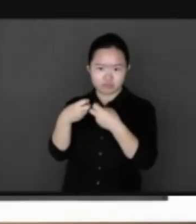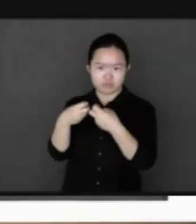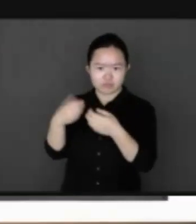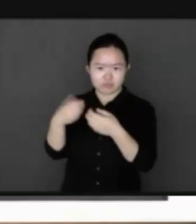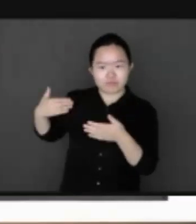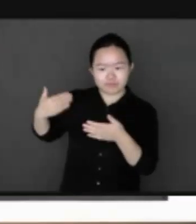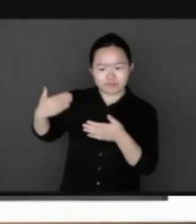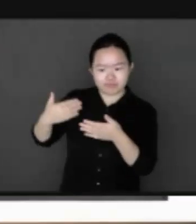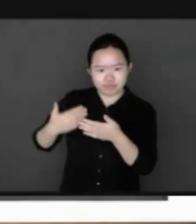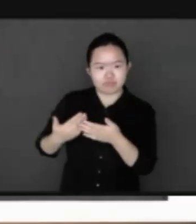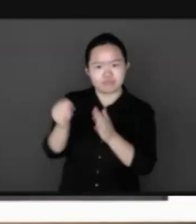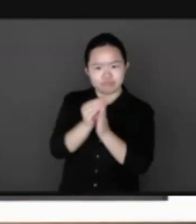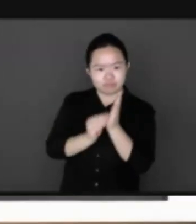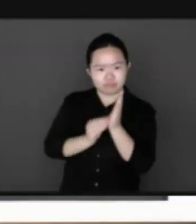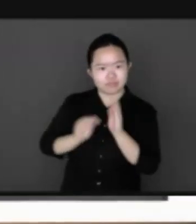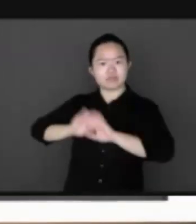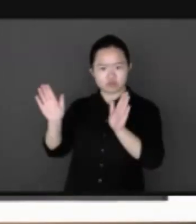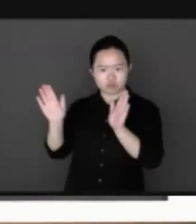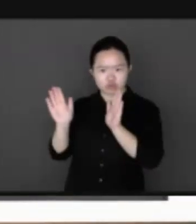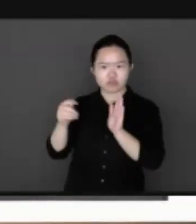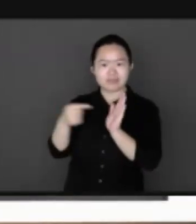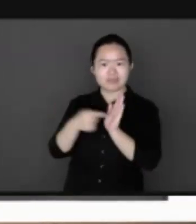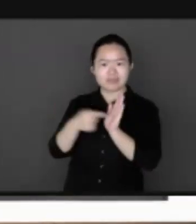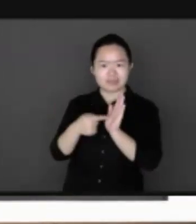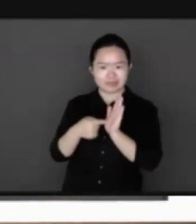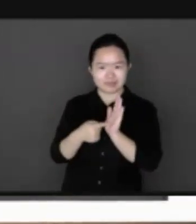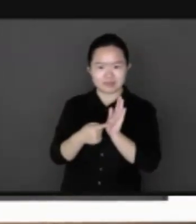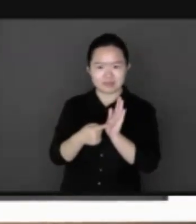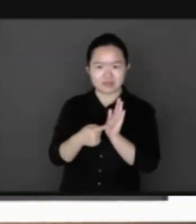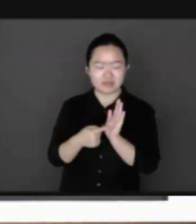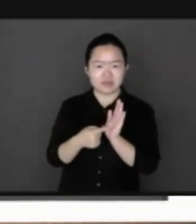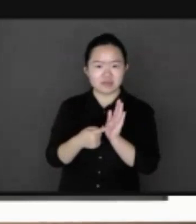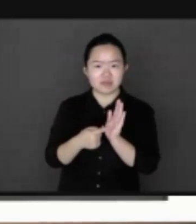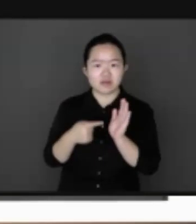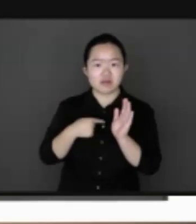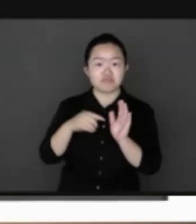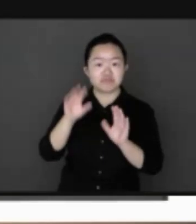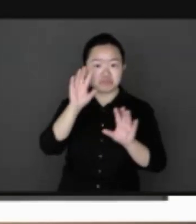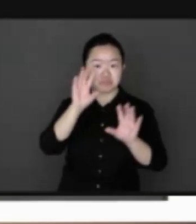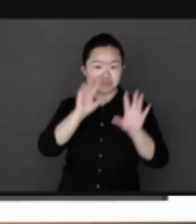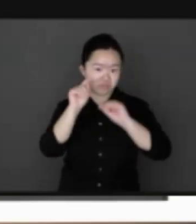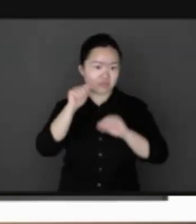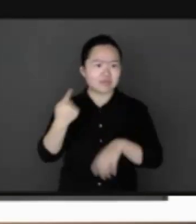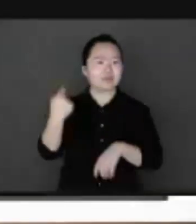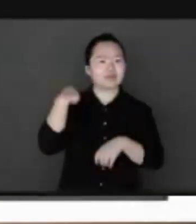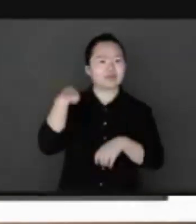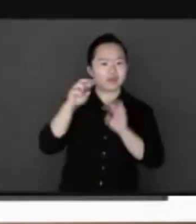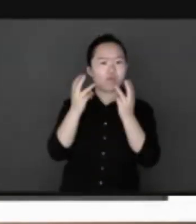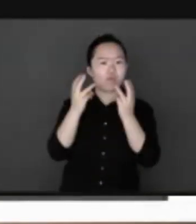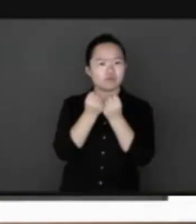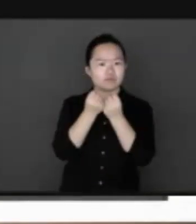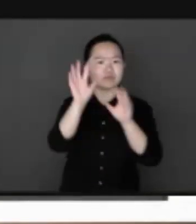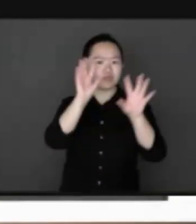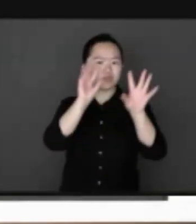be substantially updated by the time the next revision is published. So I have to